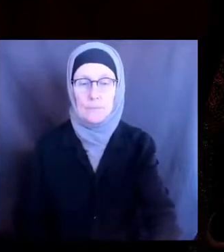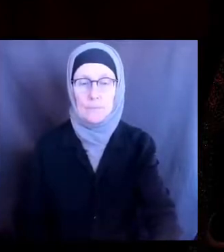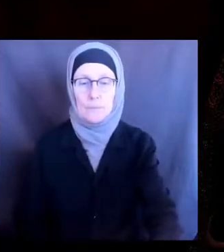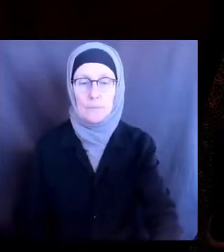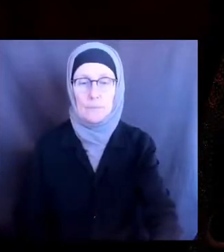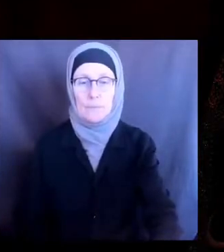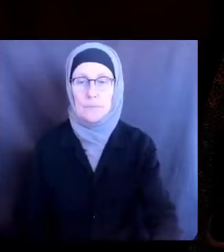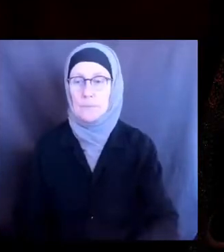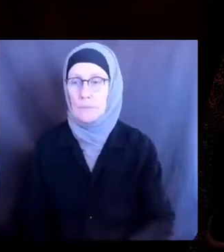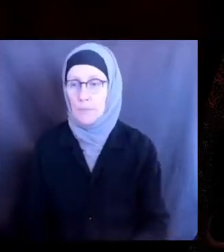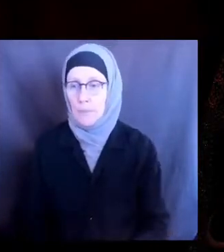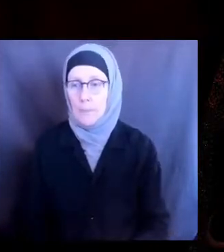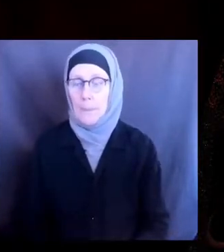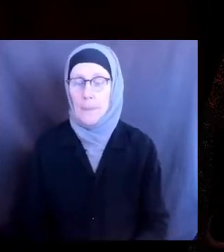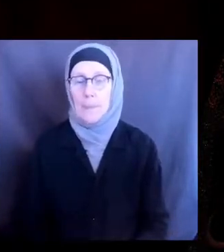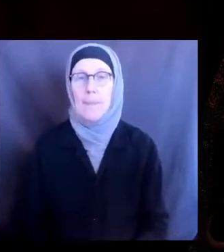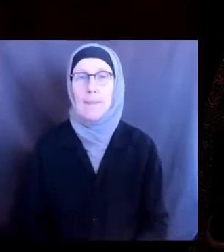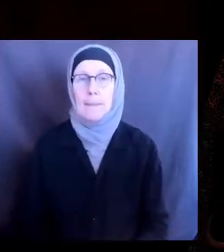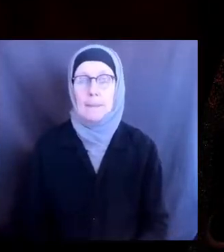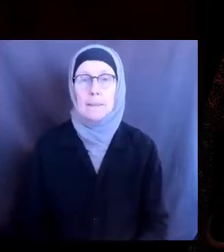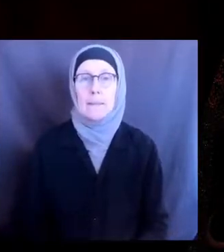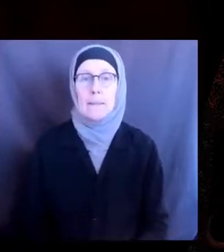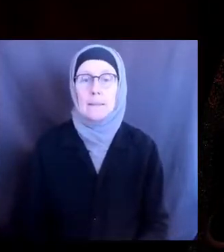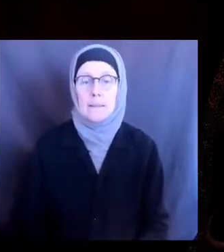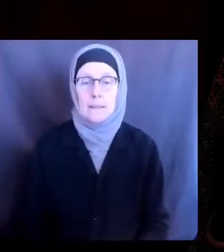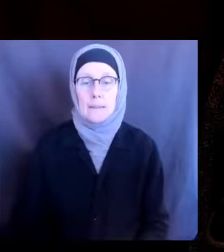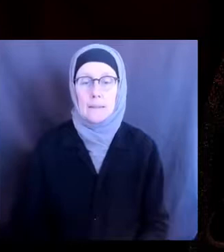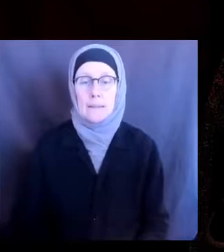I would just like to start with the preamble